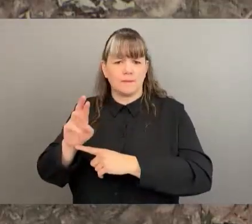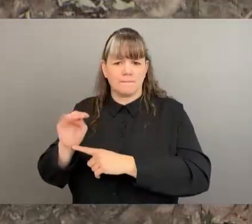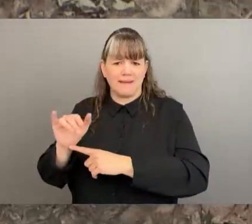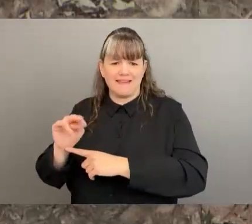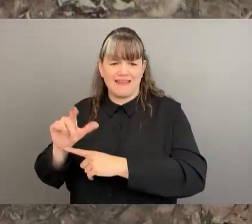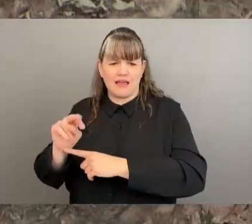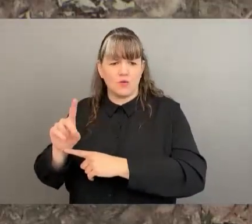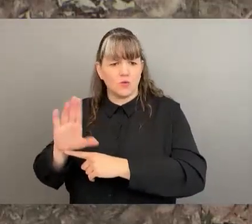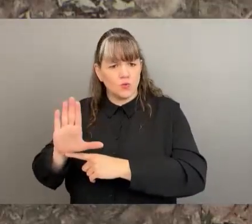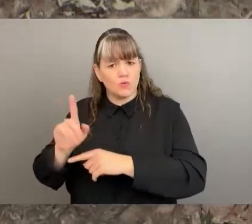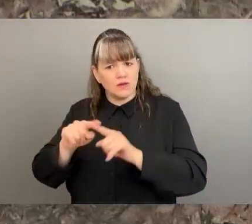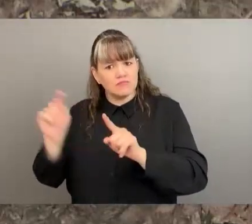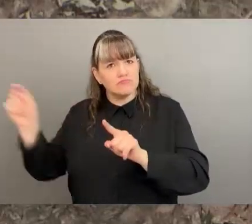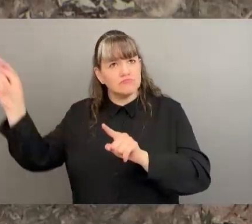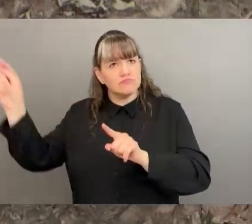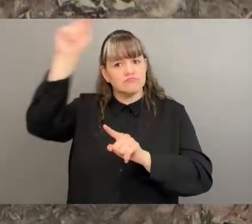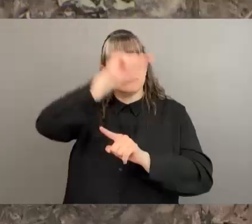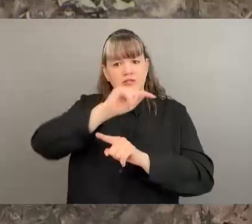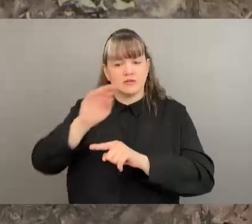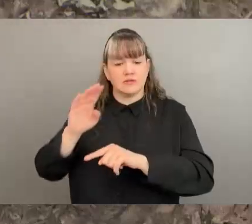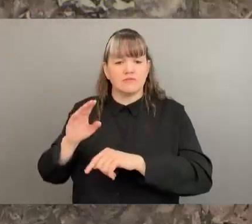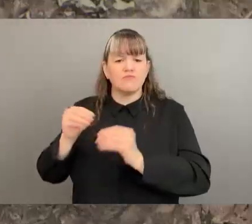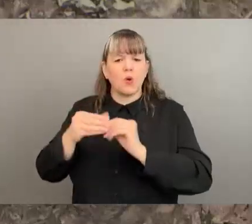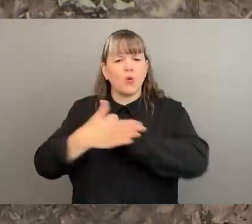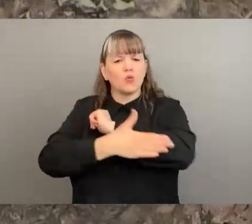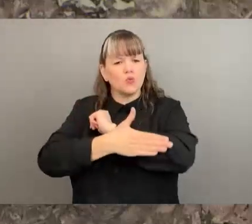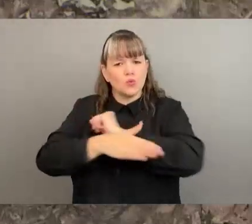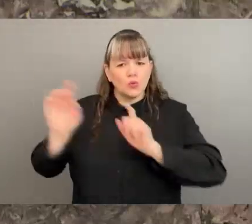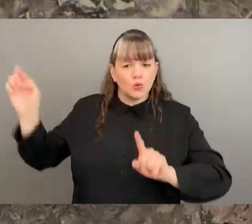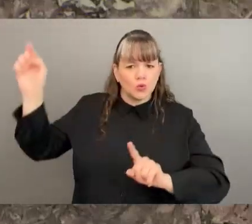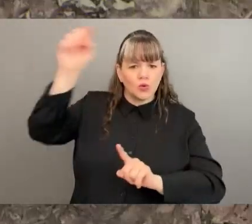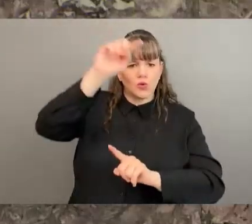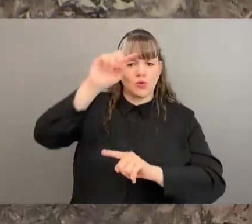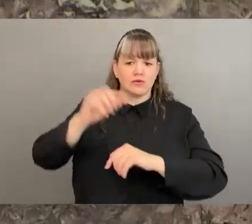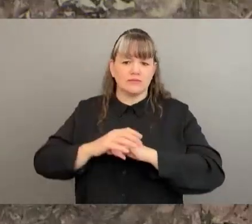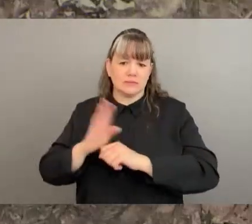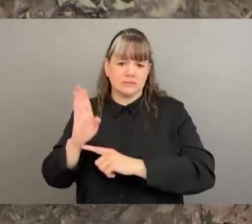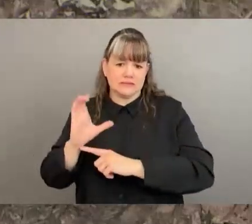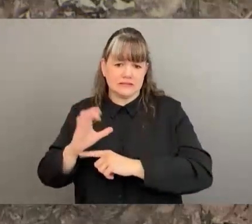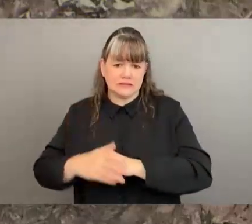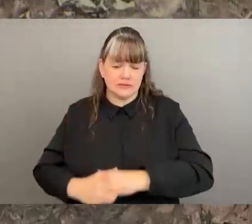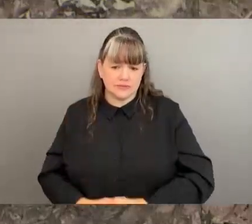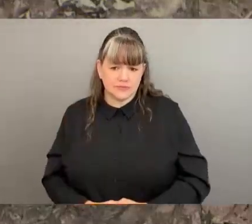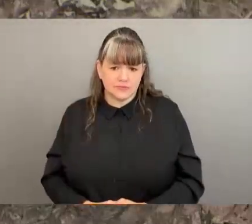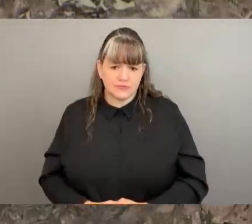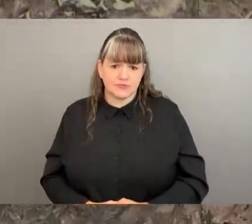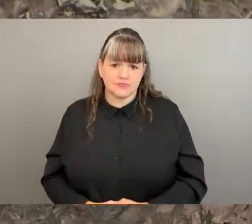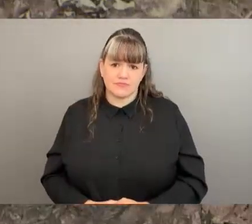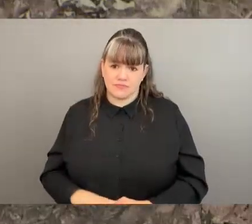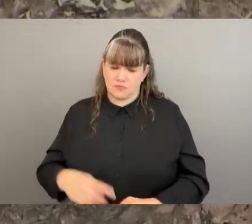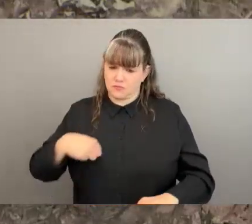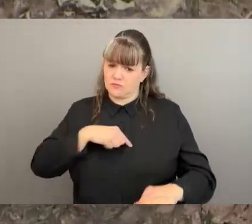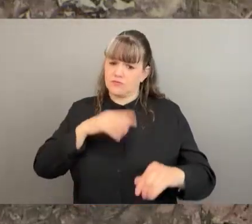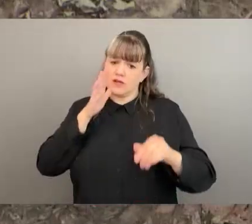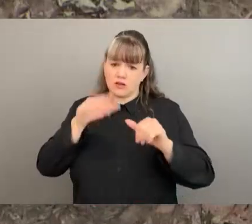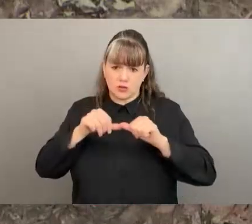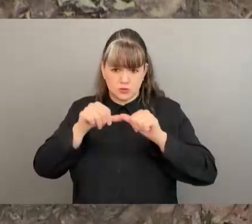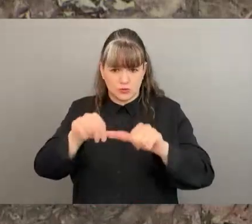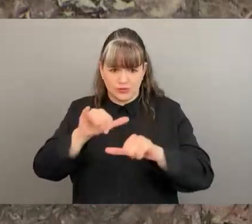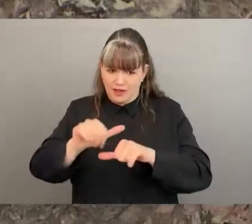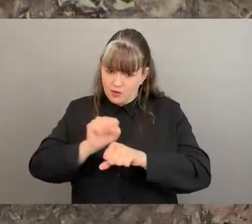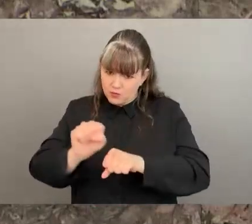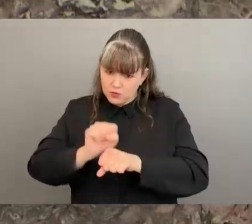remote areas of the province. Mr. Speaker, we're going to continue to do that work. I think what we're hearing today in the House is that